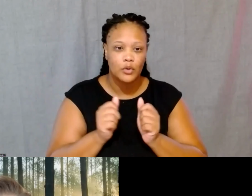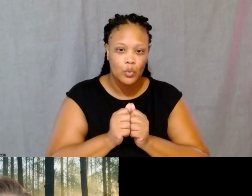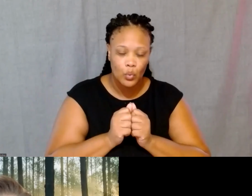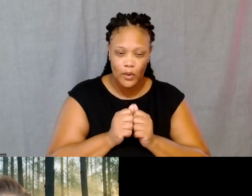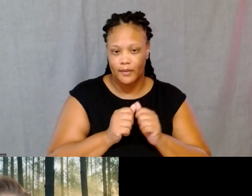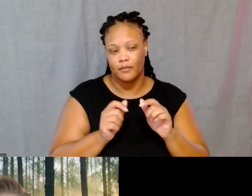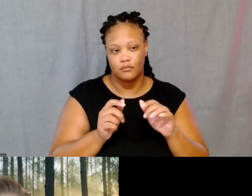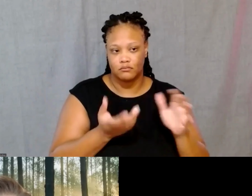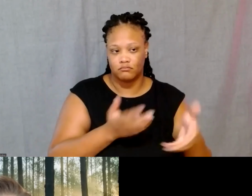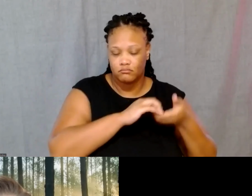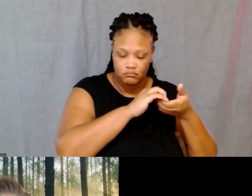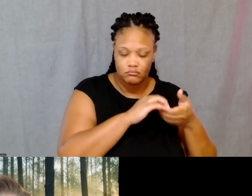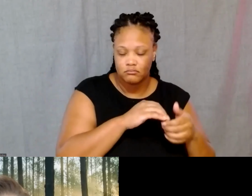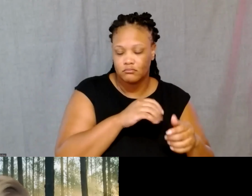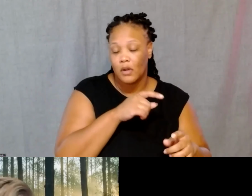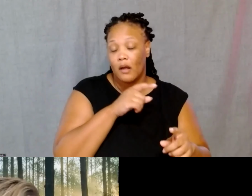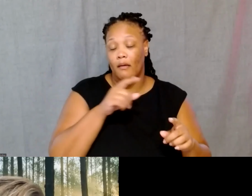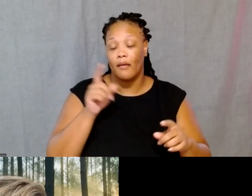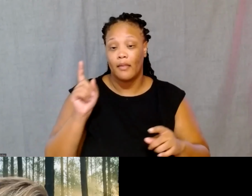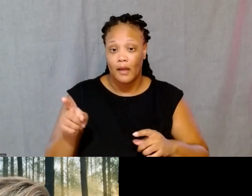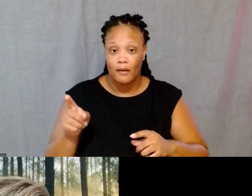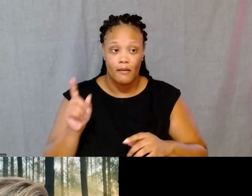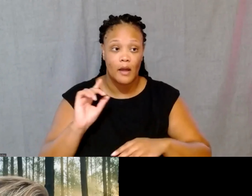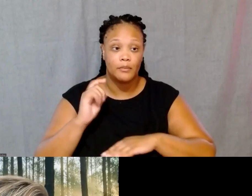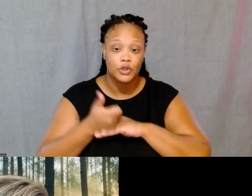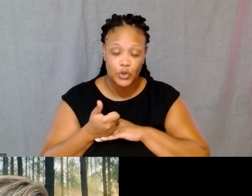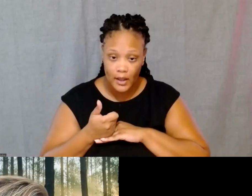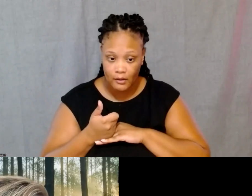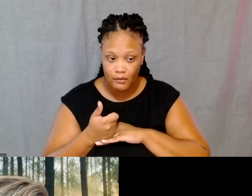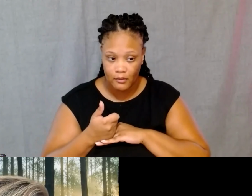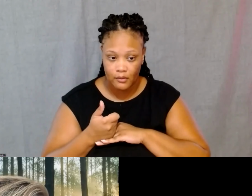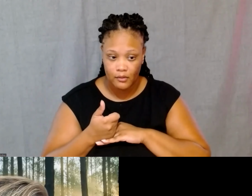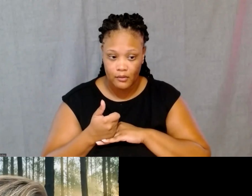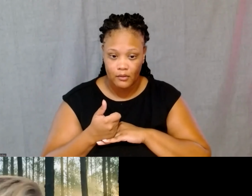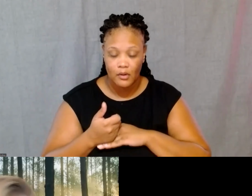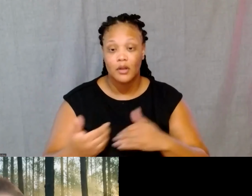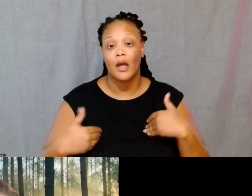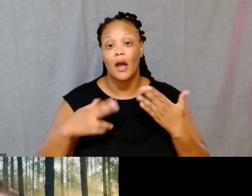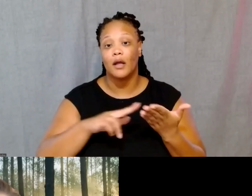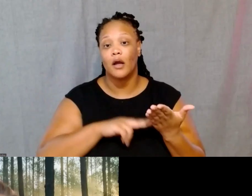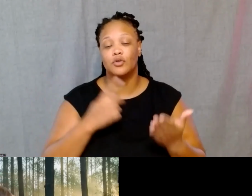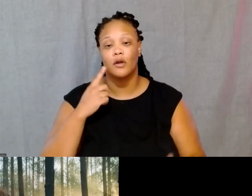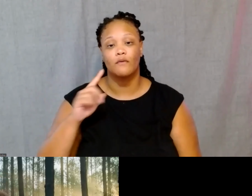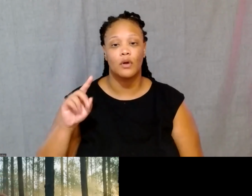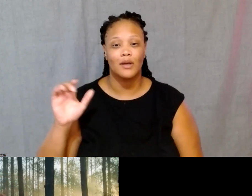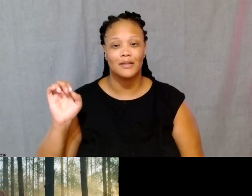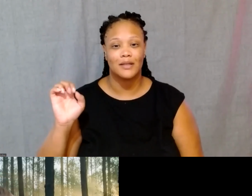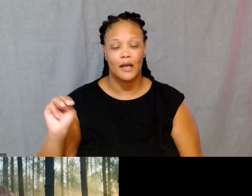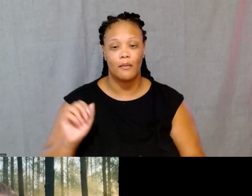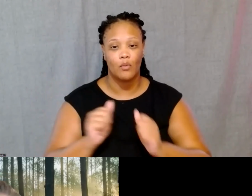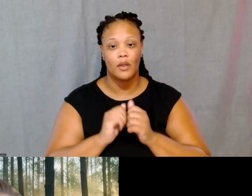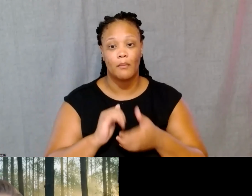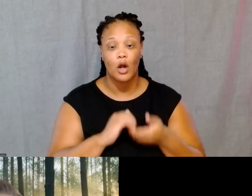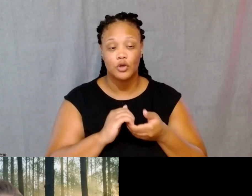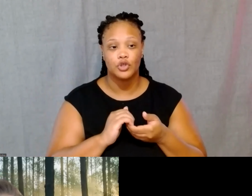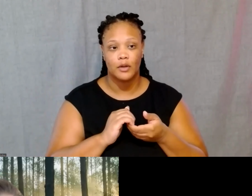Services, and they had put together, they had done a contract for ECM with Partnership, which is